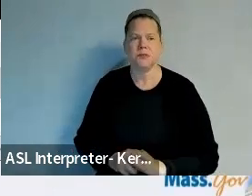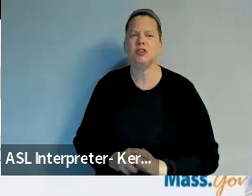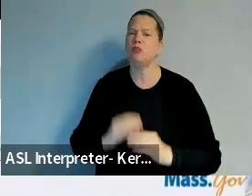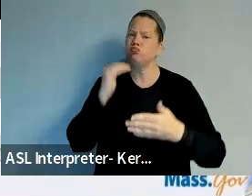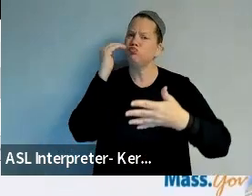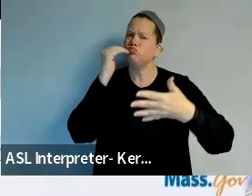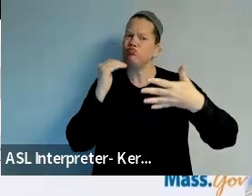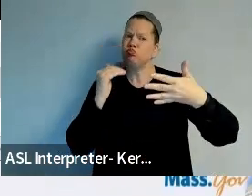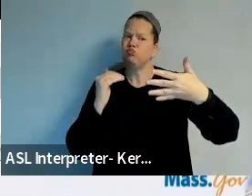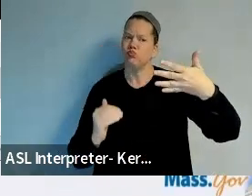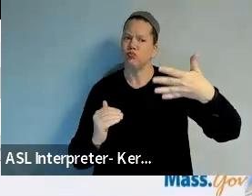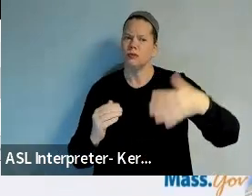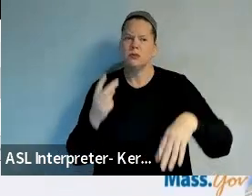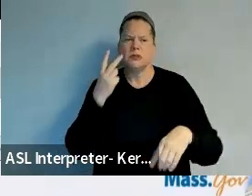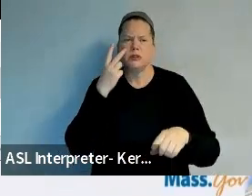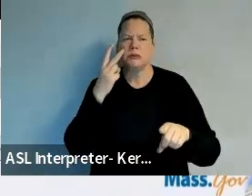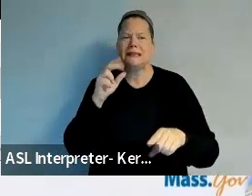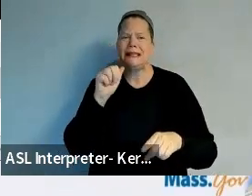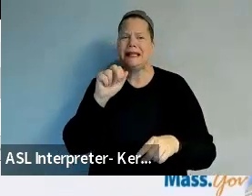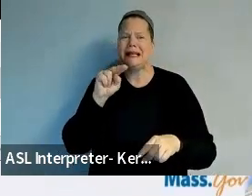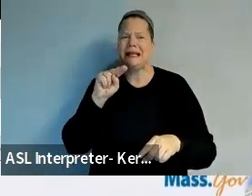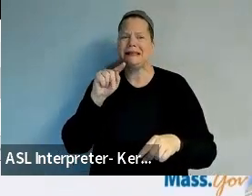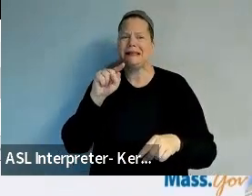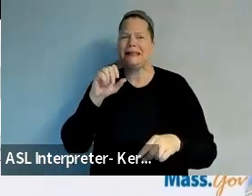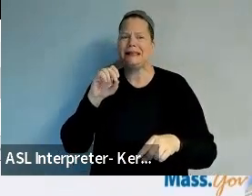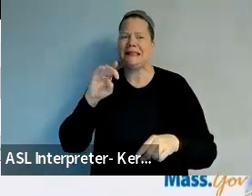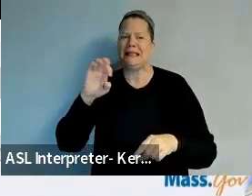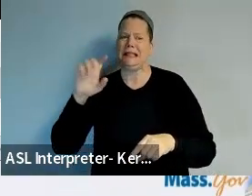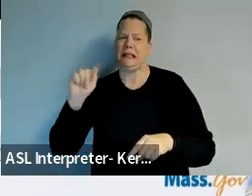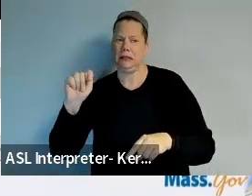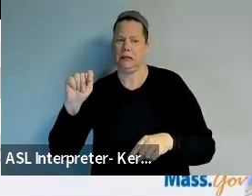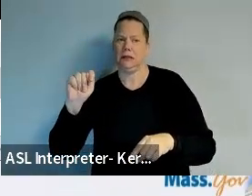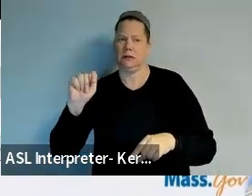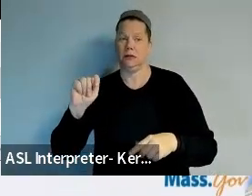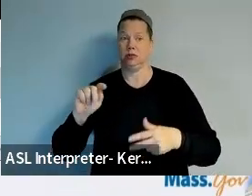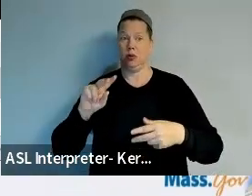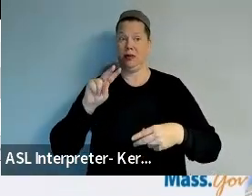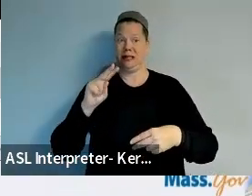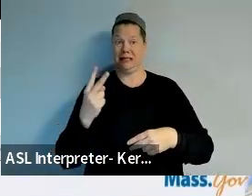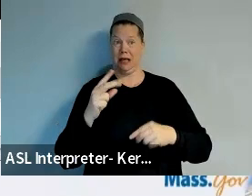the antecedent to emergency situation text box.